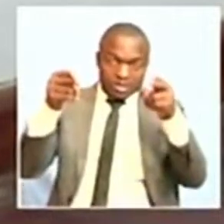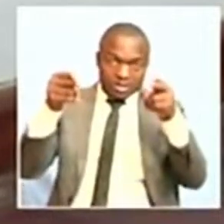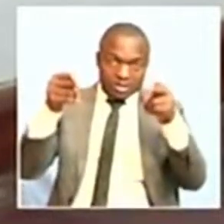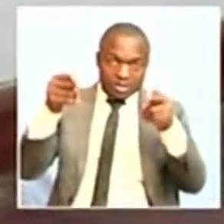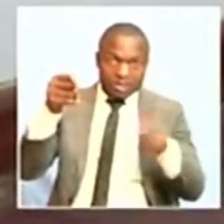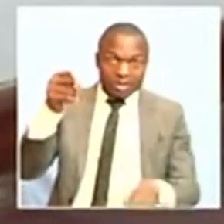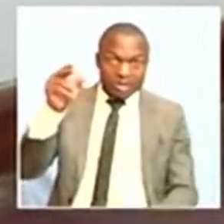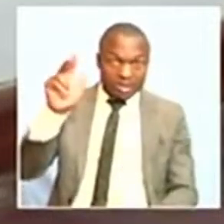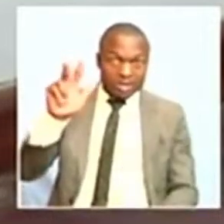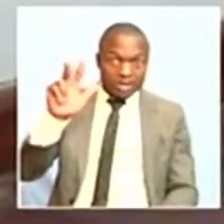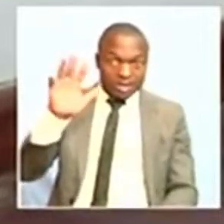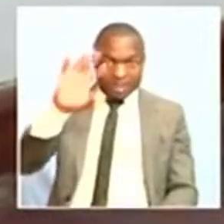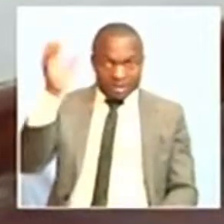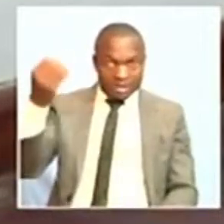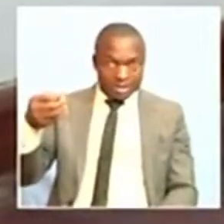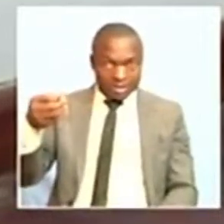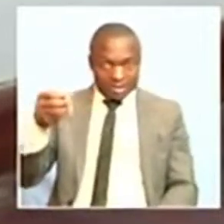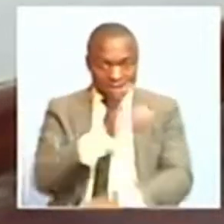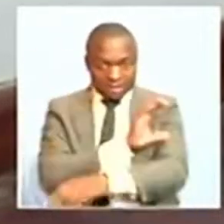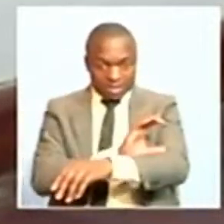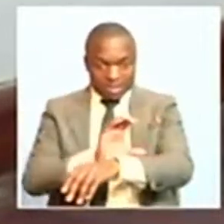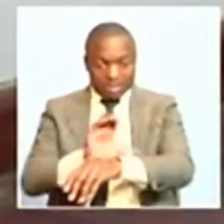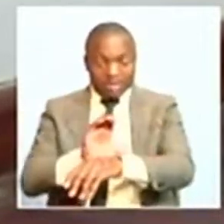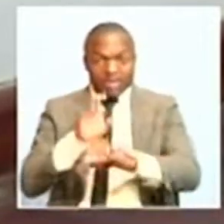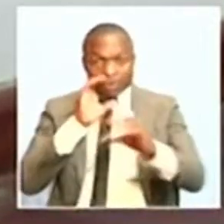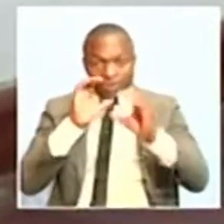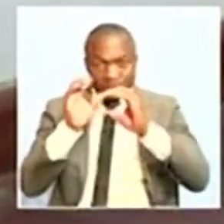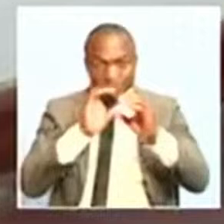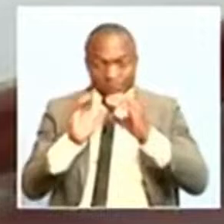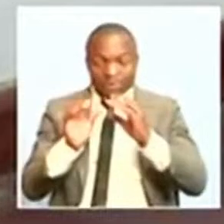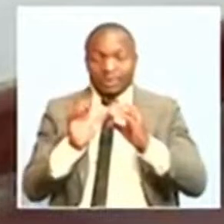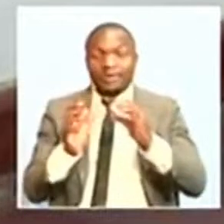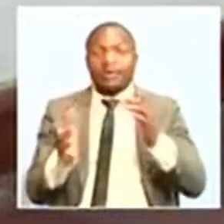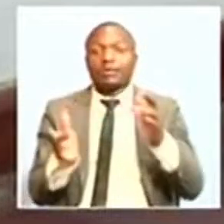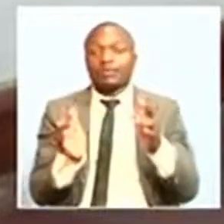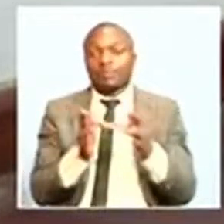35% for electronic communications networks. So these are your telcos,